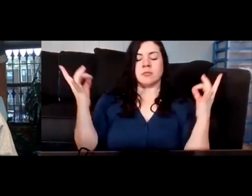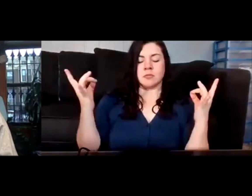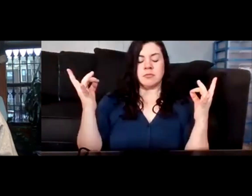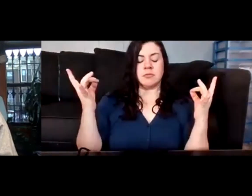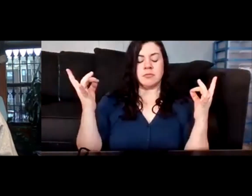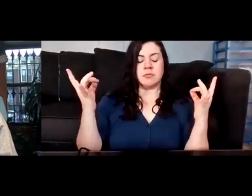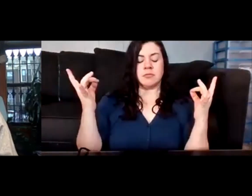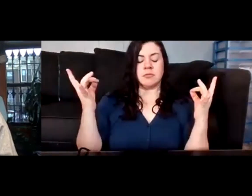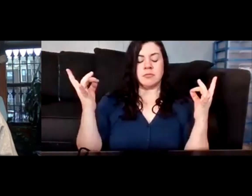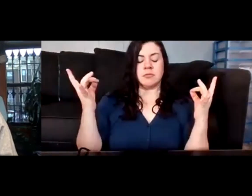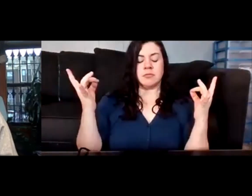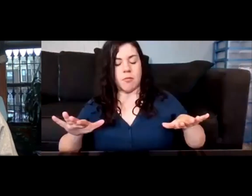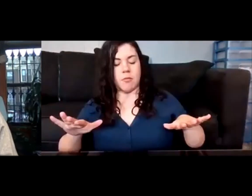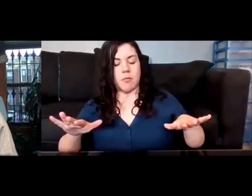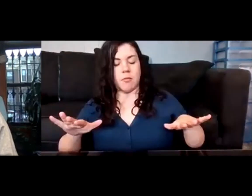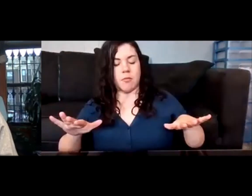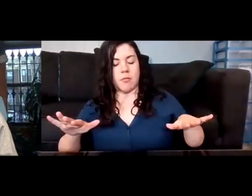send that self-love.